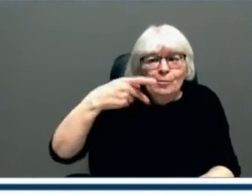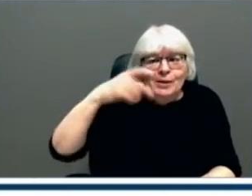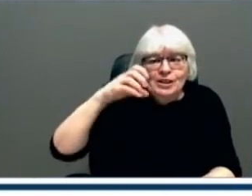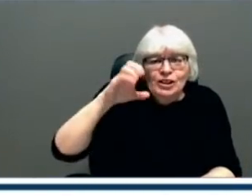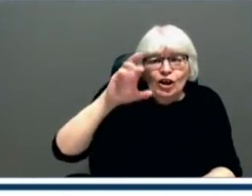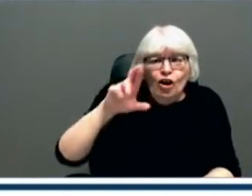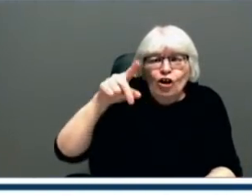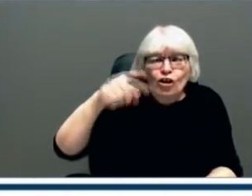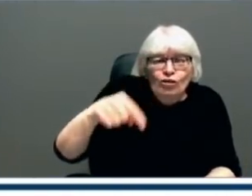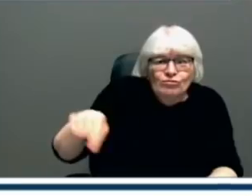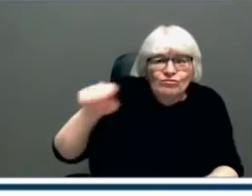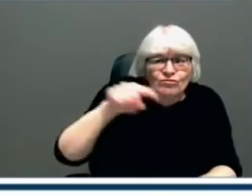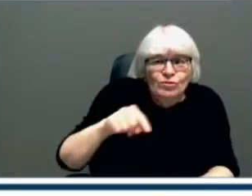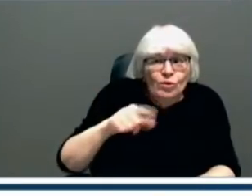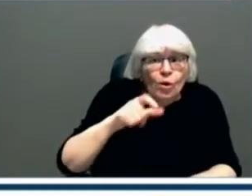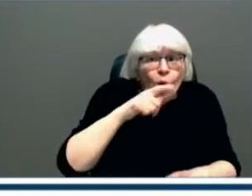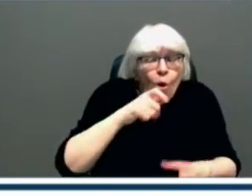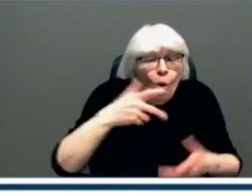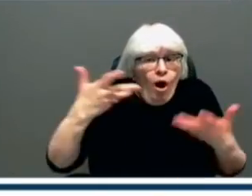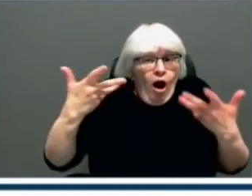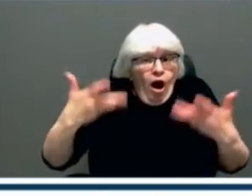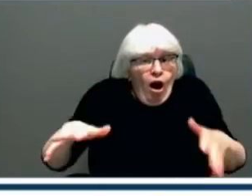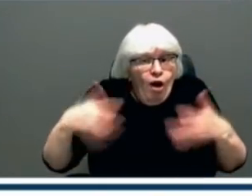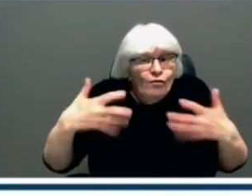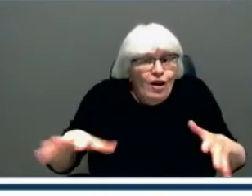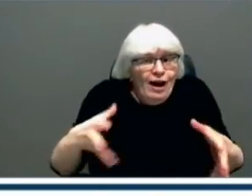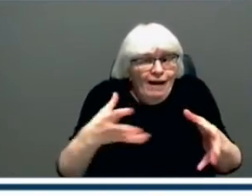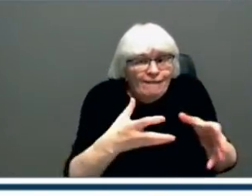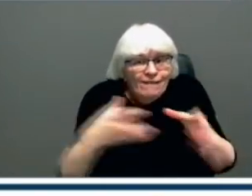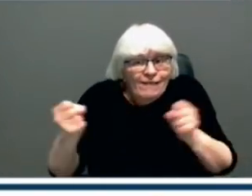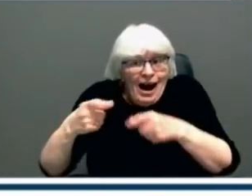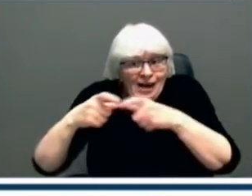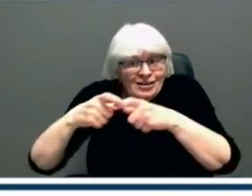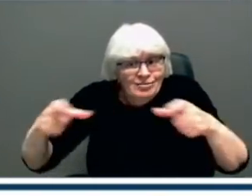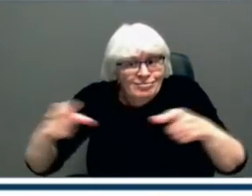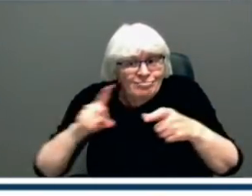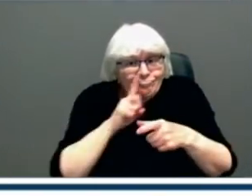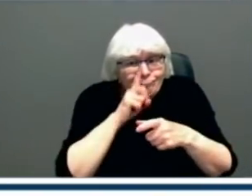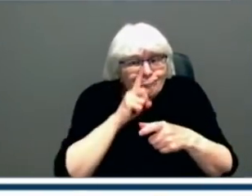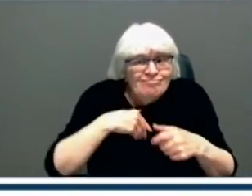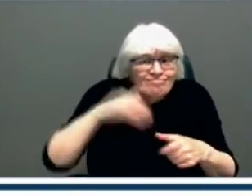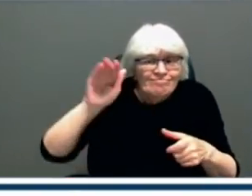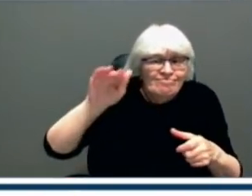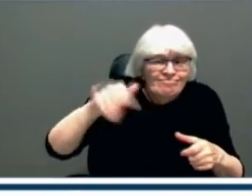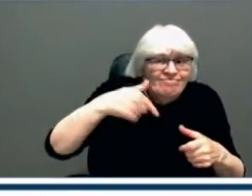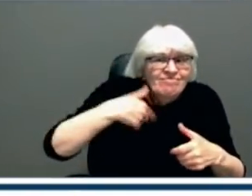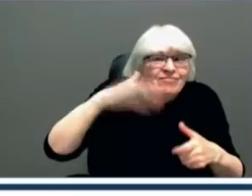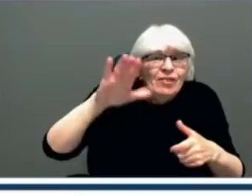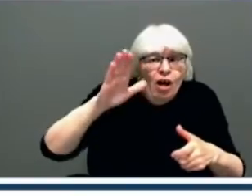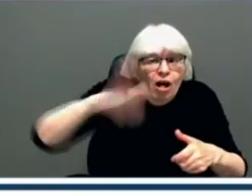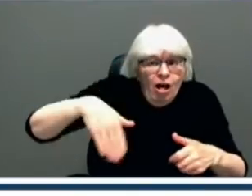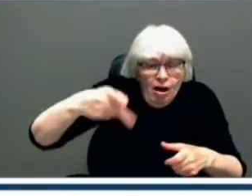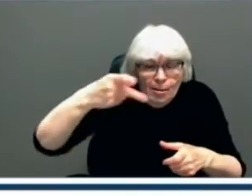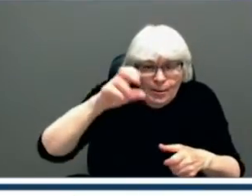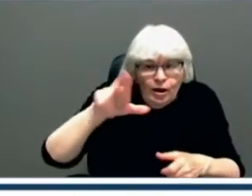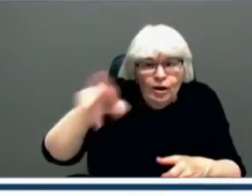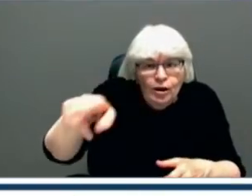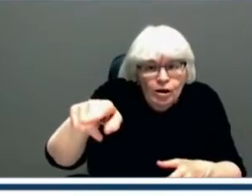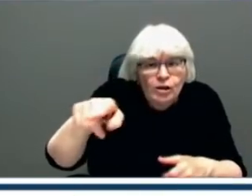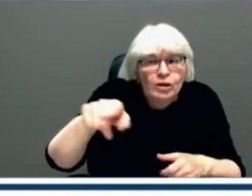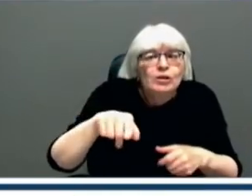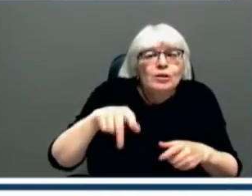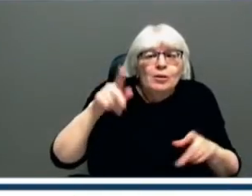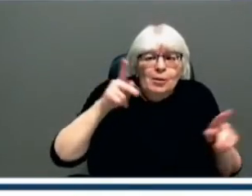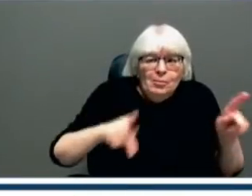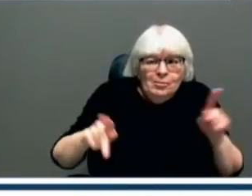have already had a rapid test. And that's one of the reasons I'll come back to a previous question where people asked about the